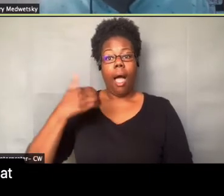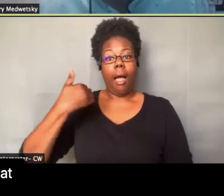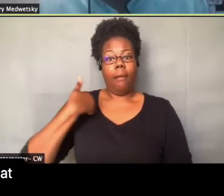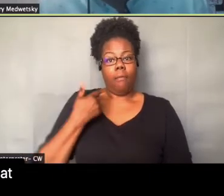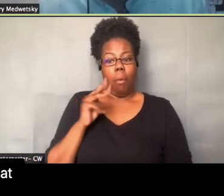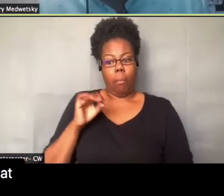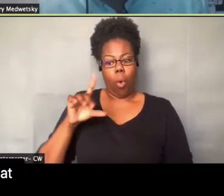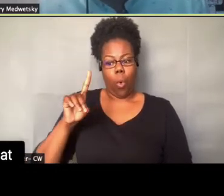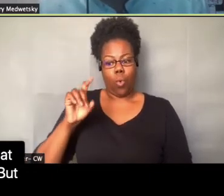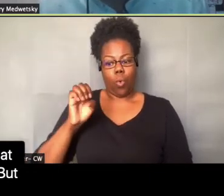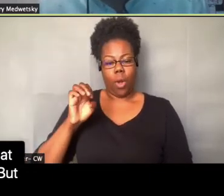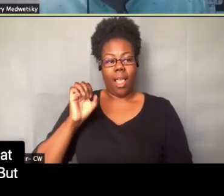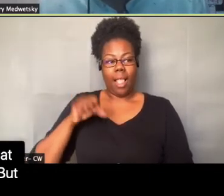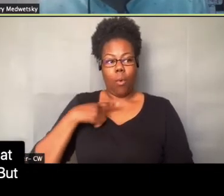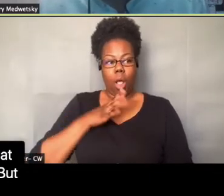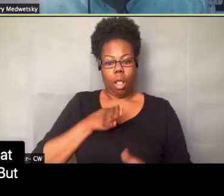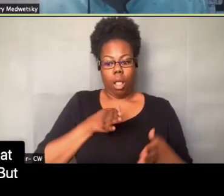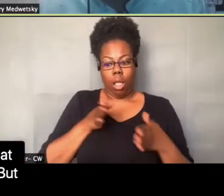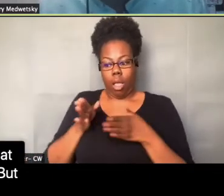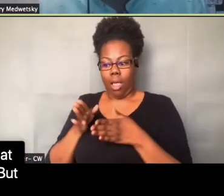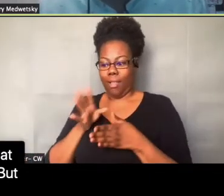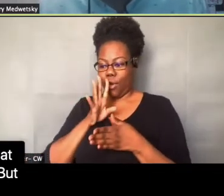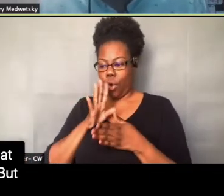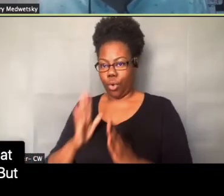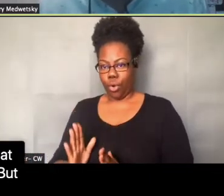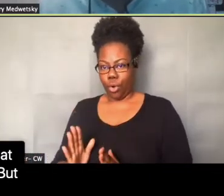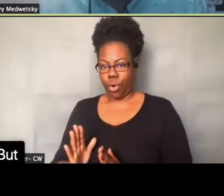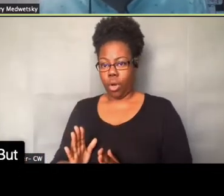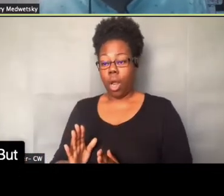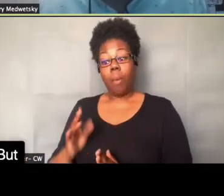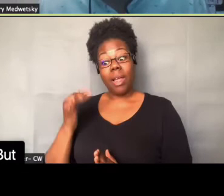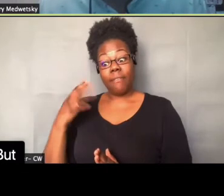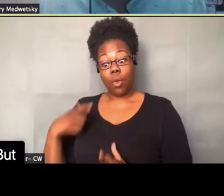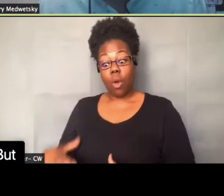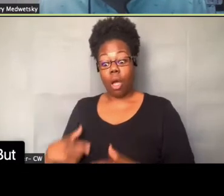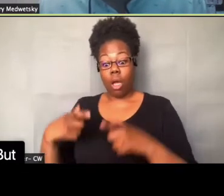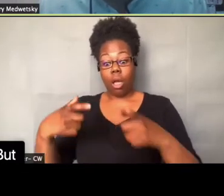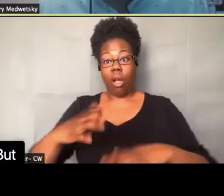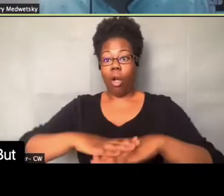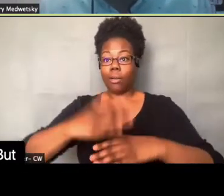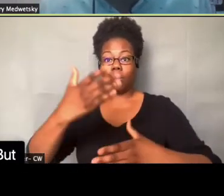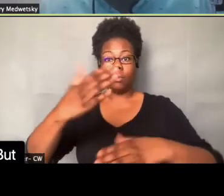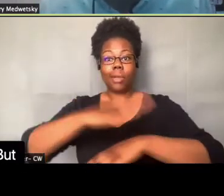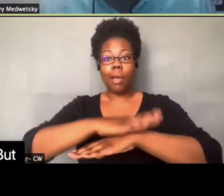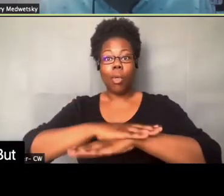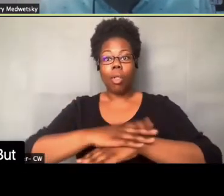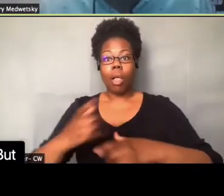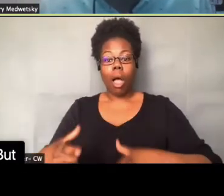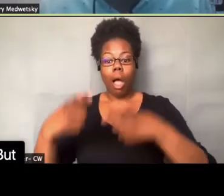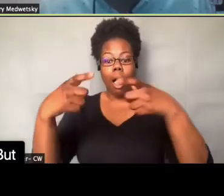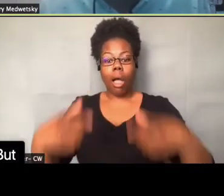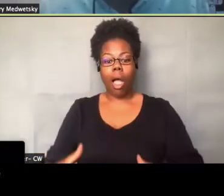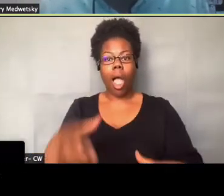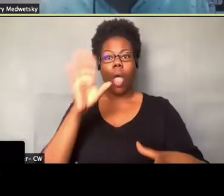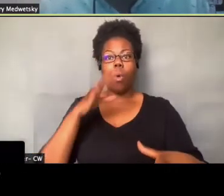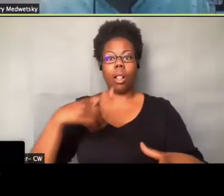voice. But when you put it on a table, it becomes an omnidirectional mode, so to pick up speakers around the